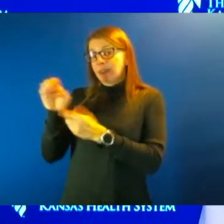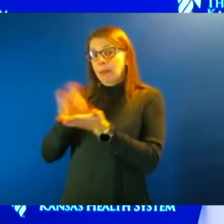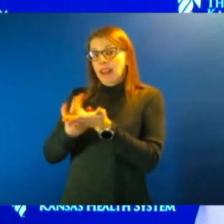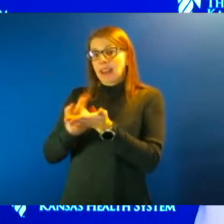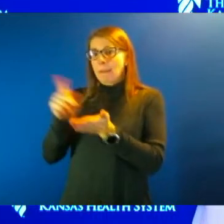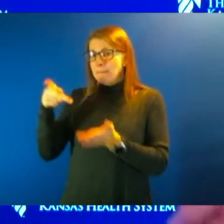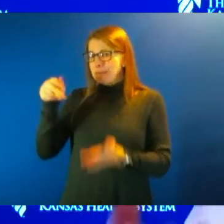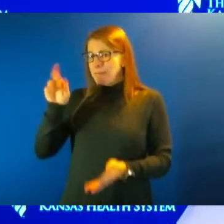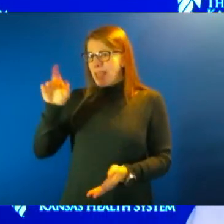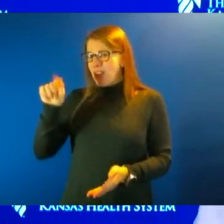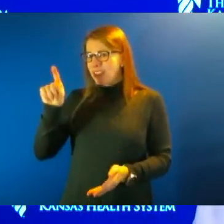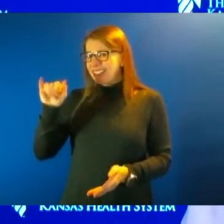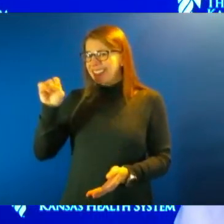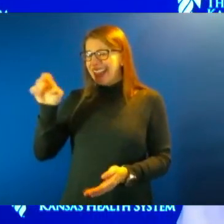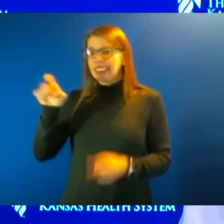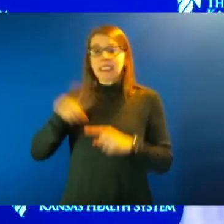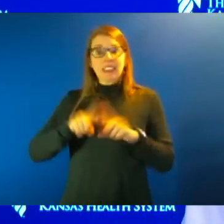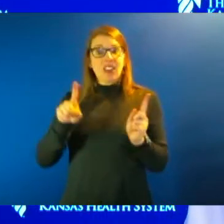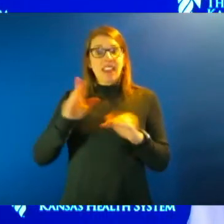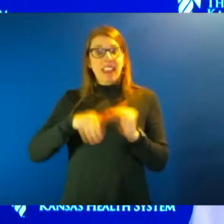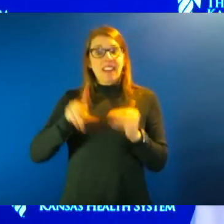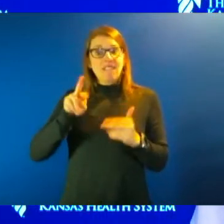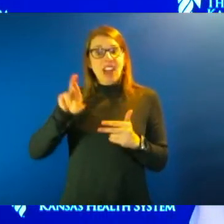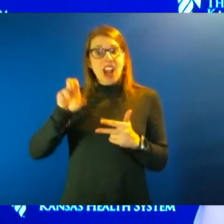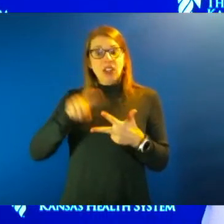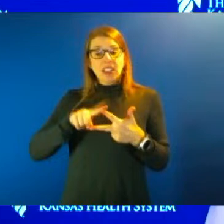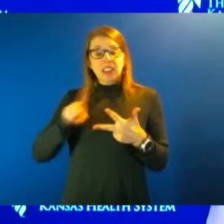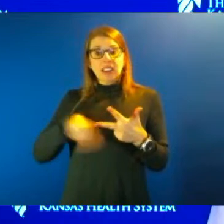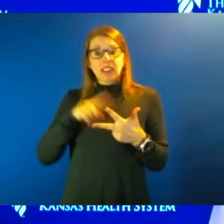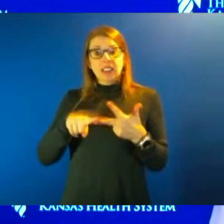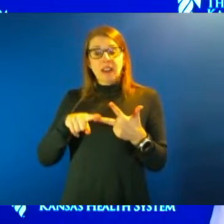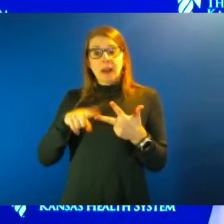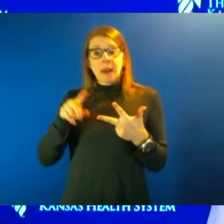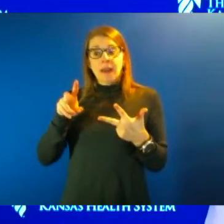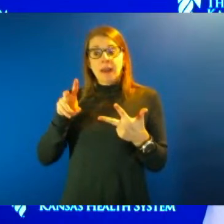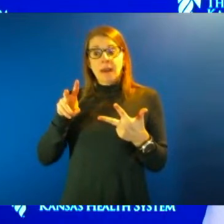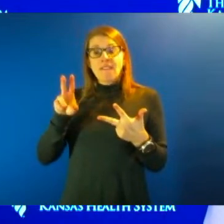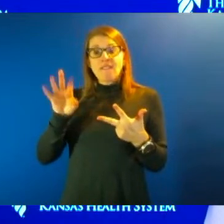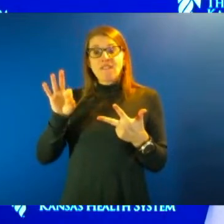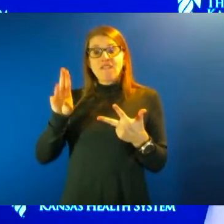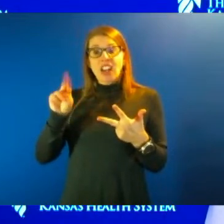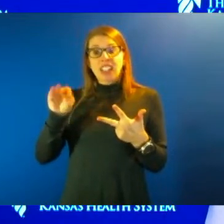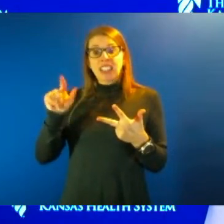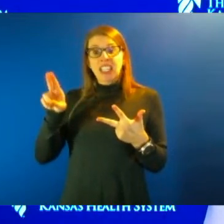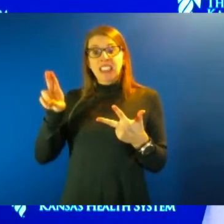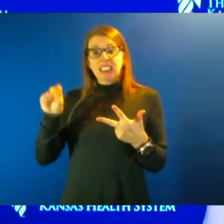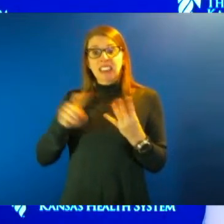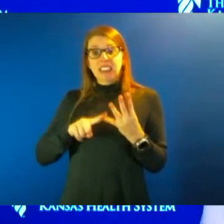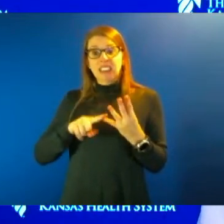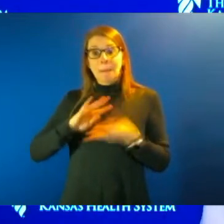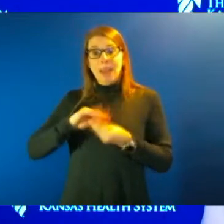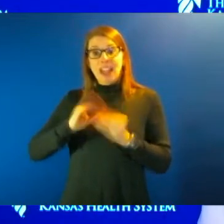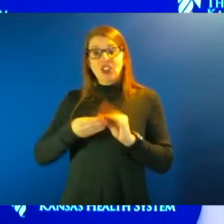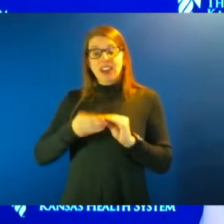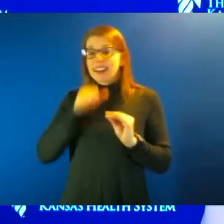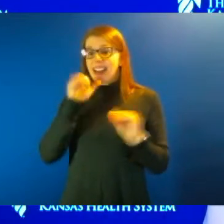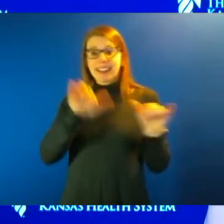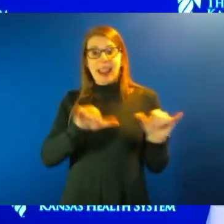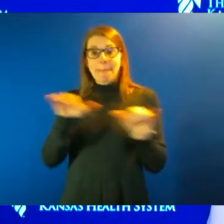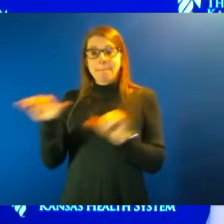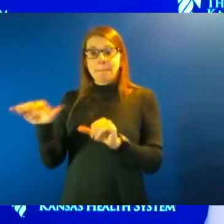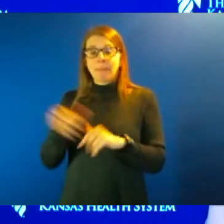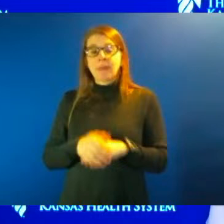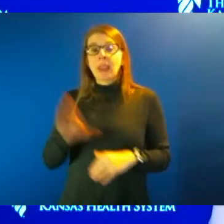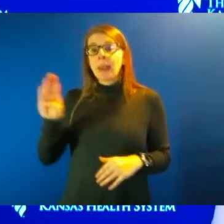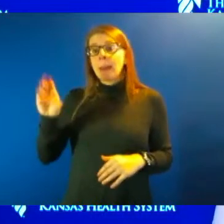than a fungus, which is totally different than a bacteria. There were some early studies, especially on the benchtop in the